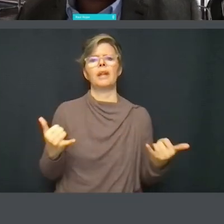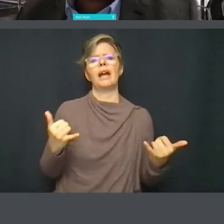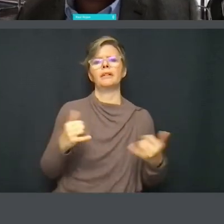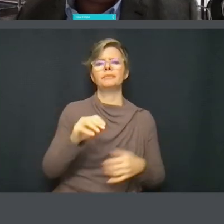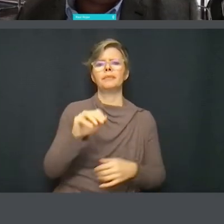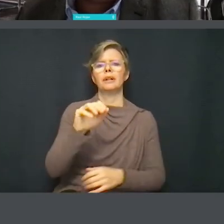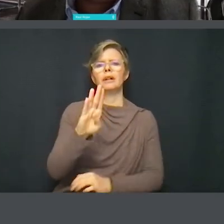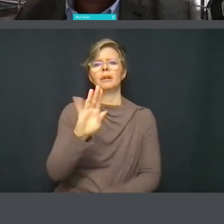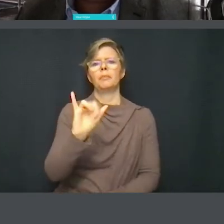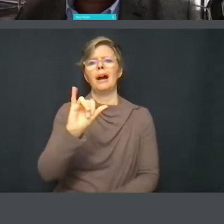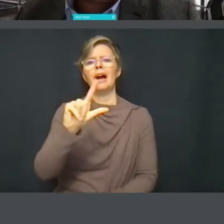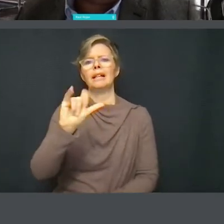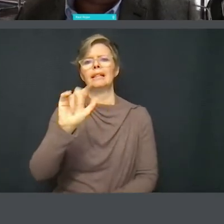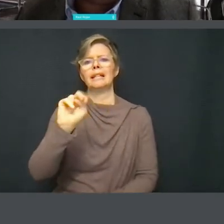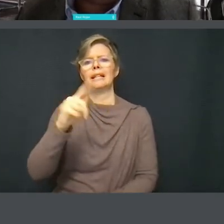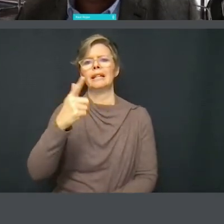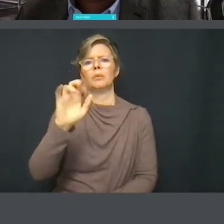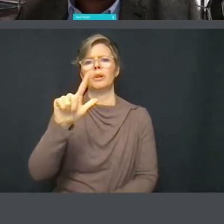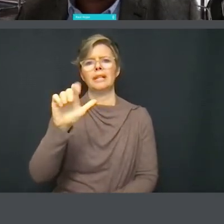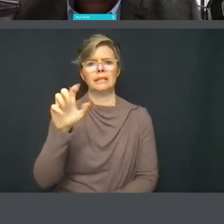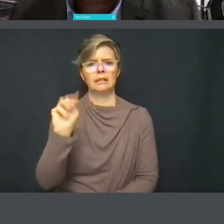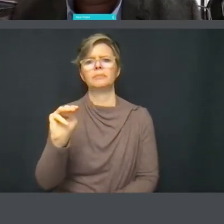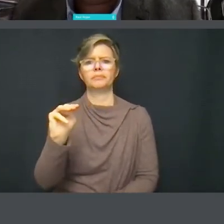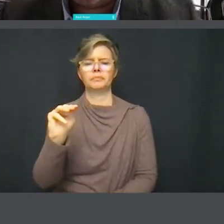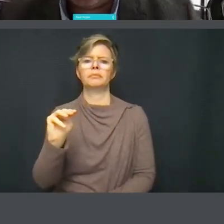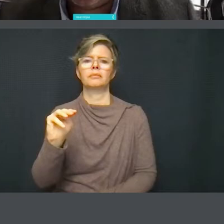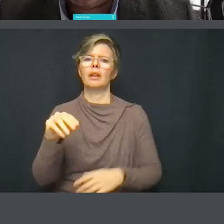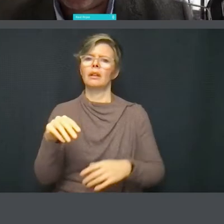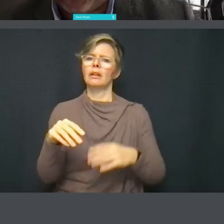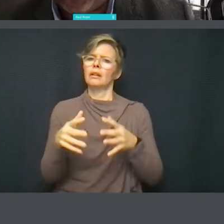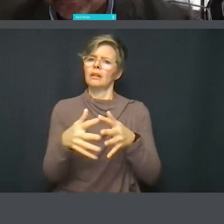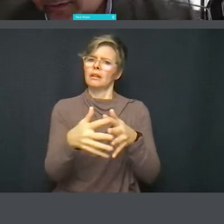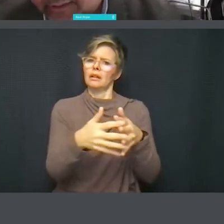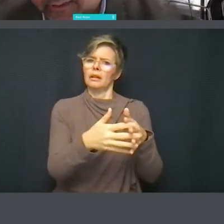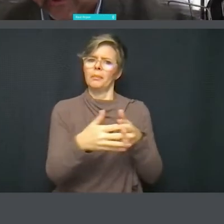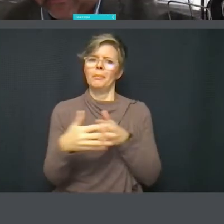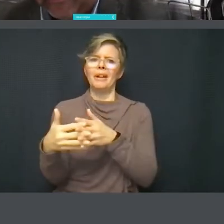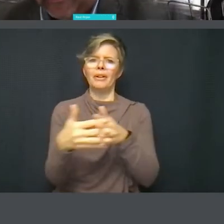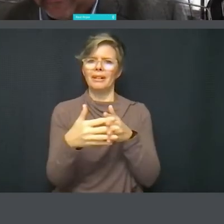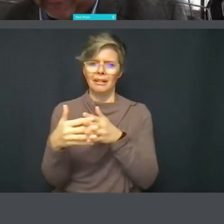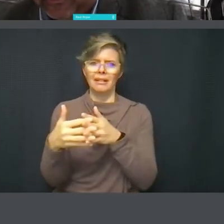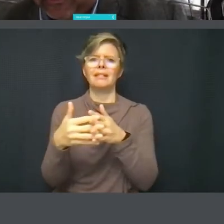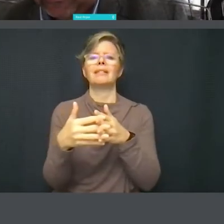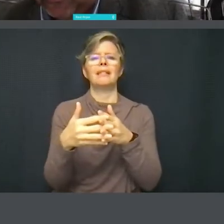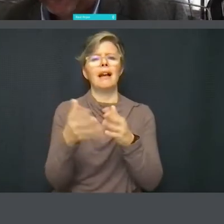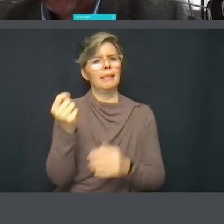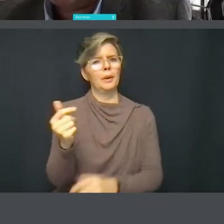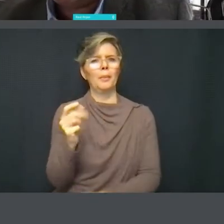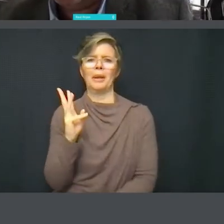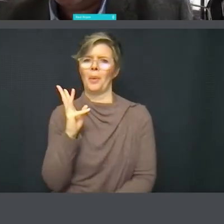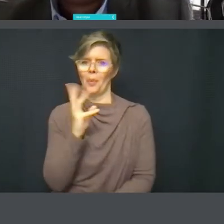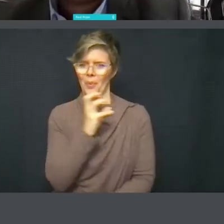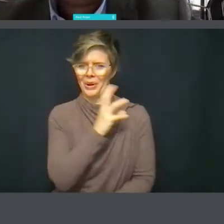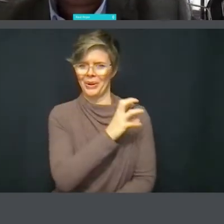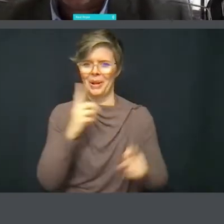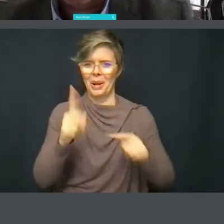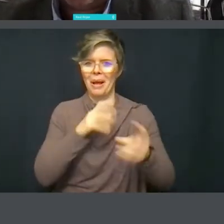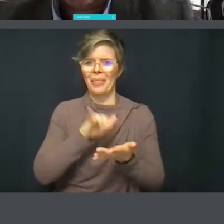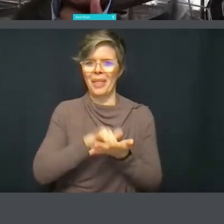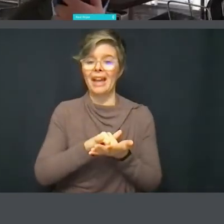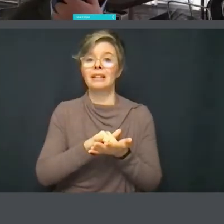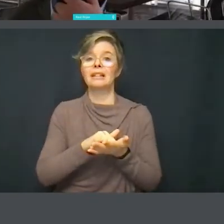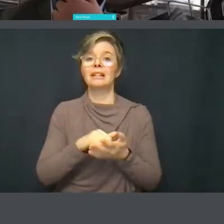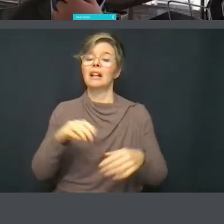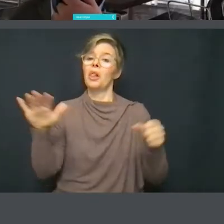right? We know that the United States is a little bit weird in this sense because most of the world is quote unquote bilingual or